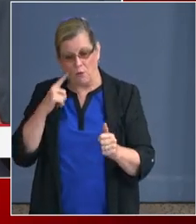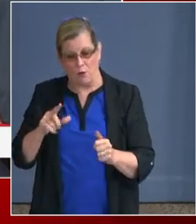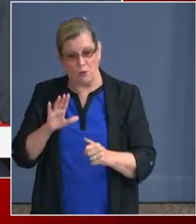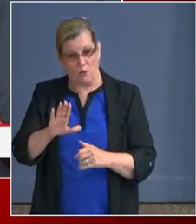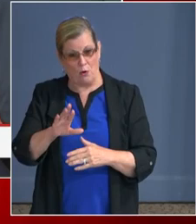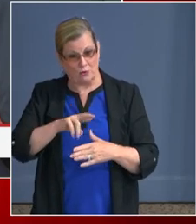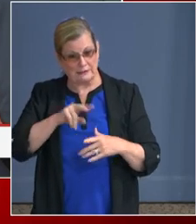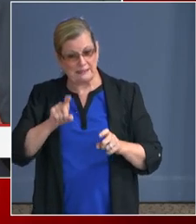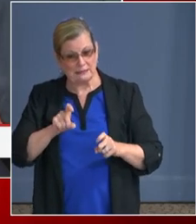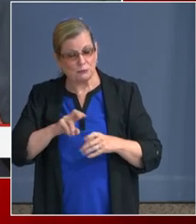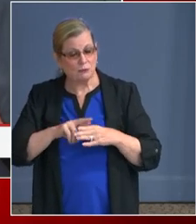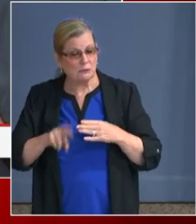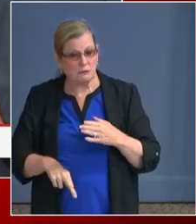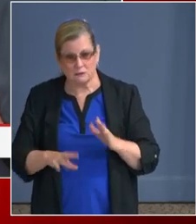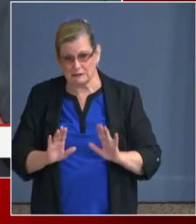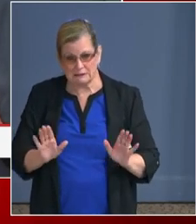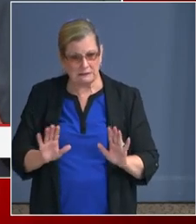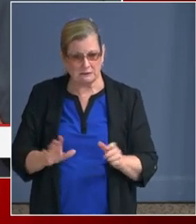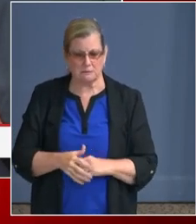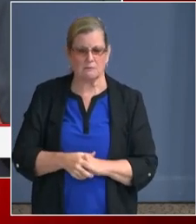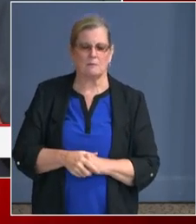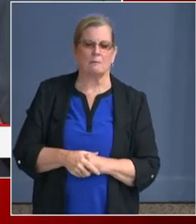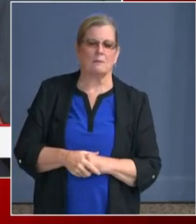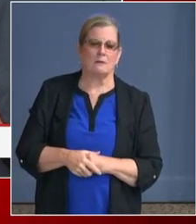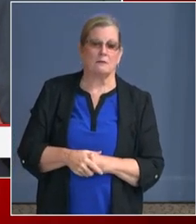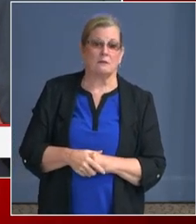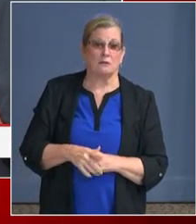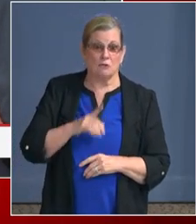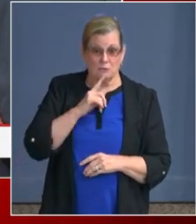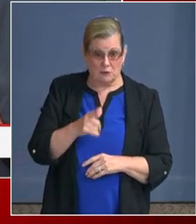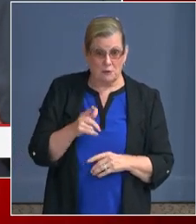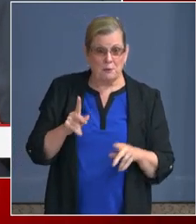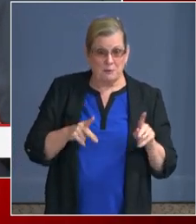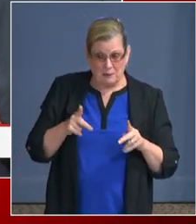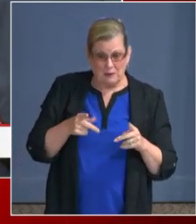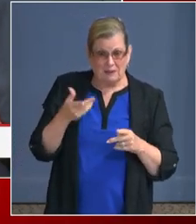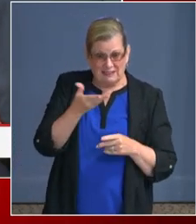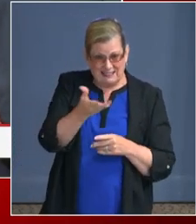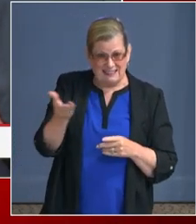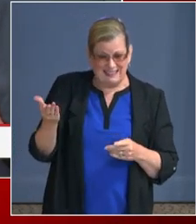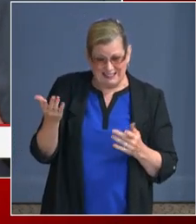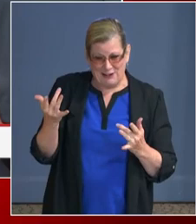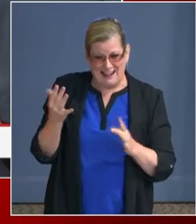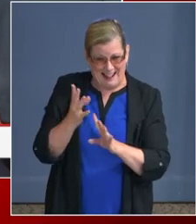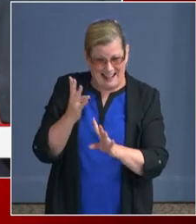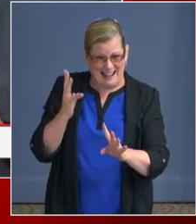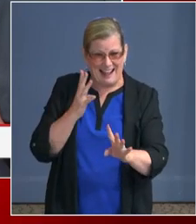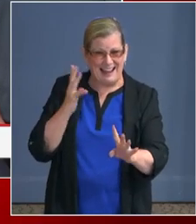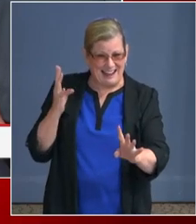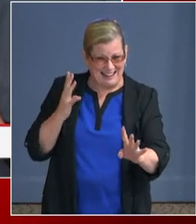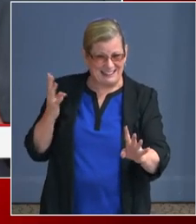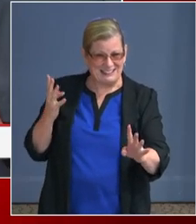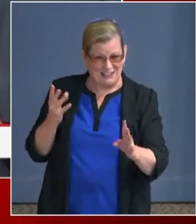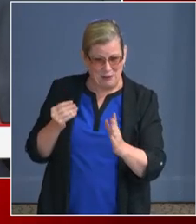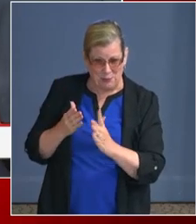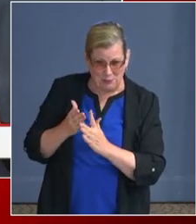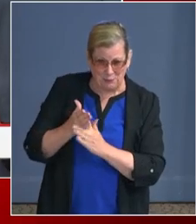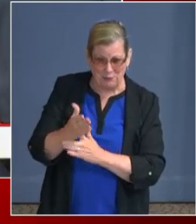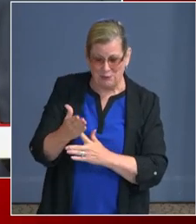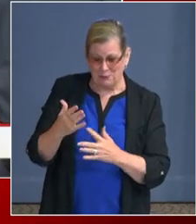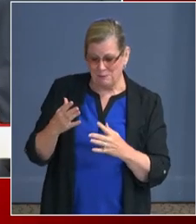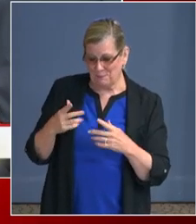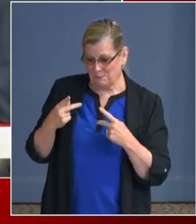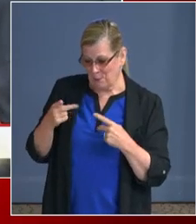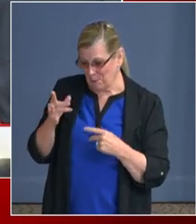wait to get their results. There still are folks that are in that the group that has gone through the public health lab, and there still are tests that do